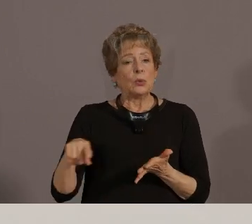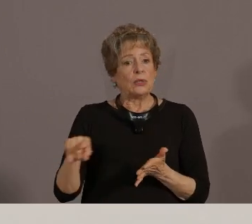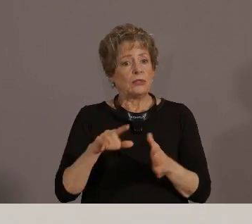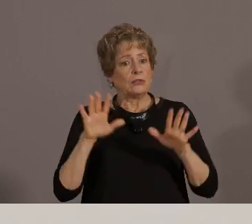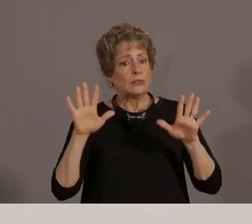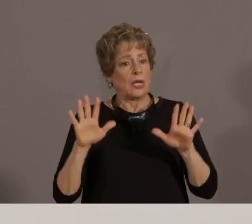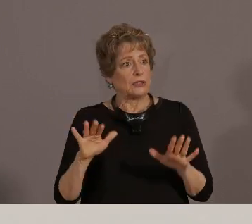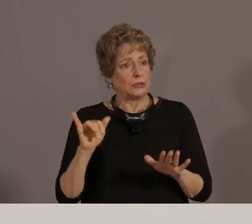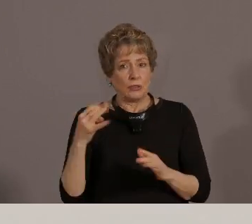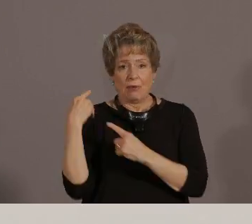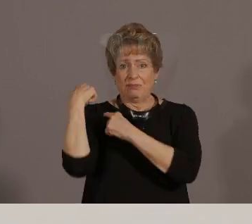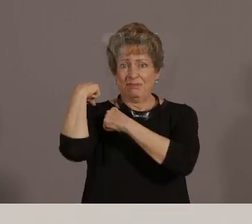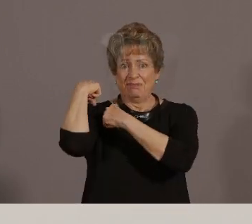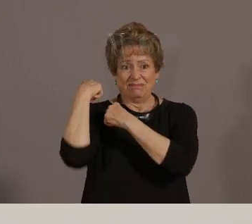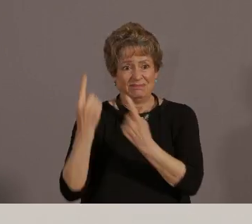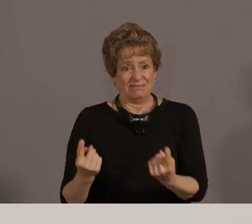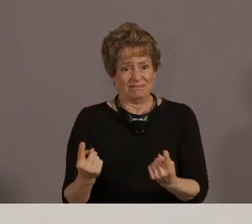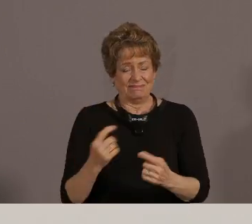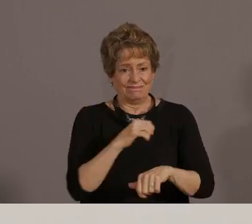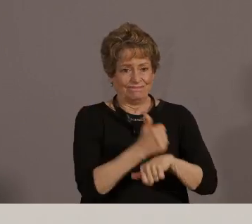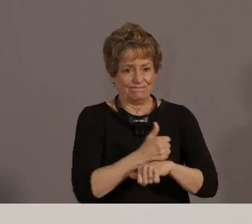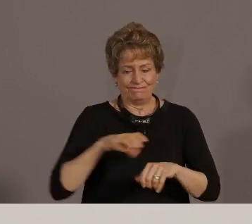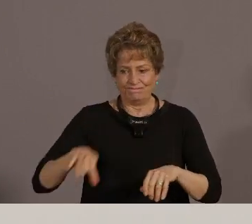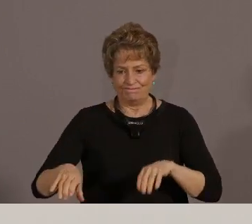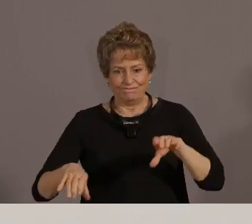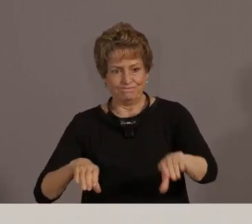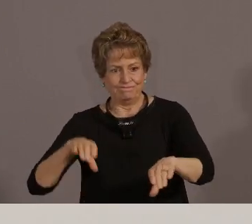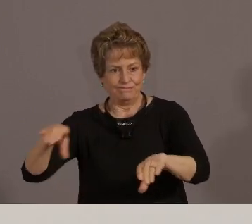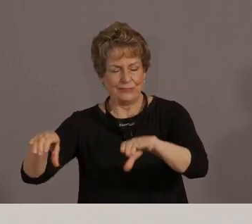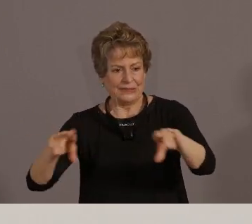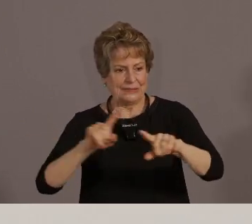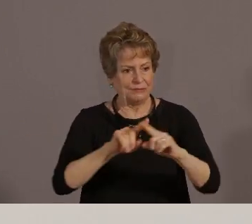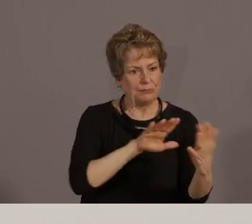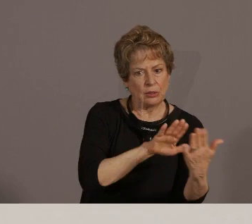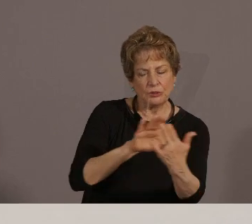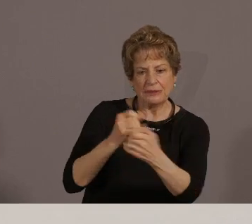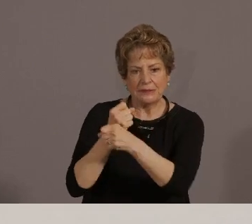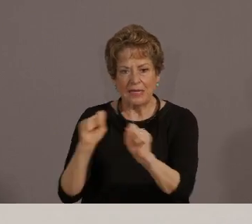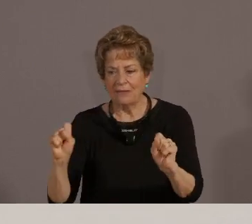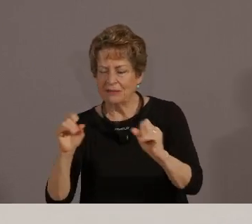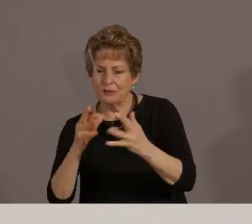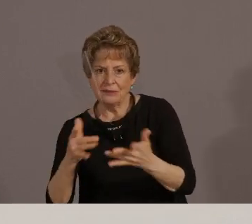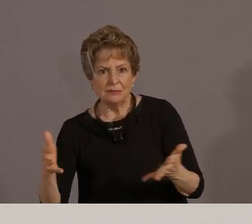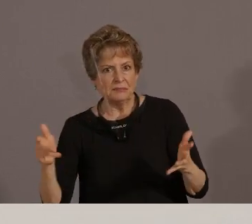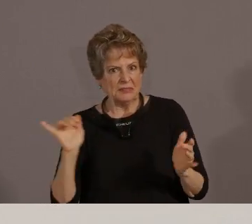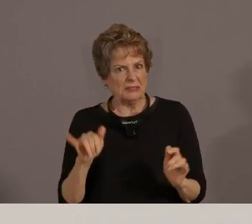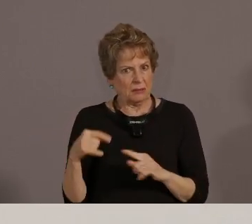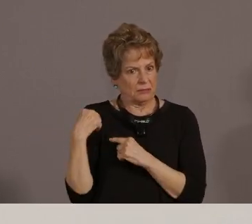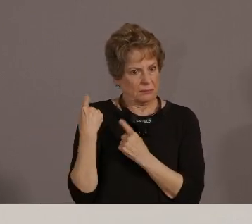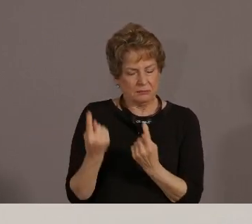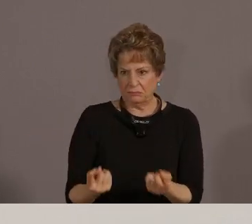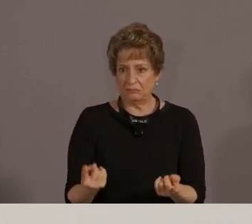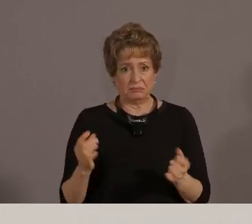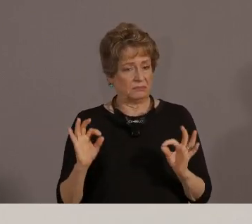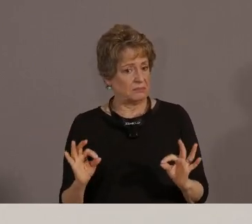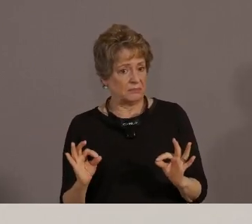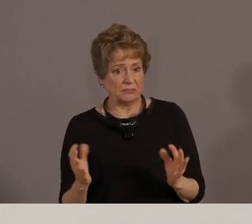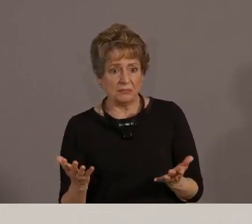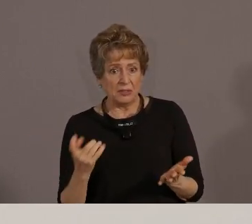distancing, cohorting. We have not seen significant transmission within the